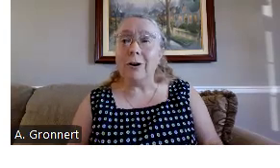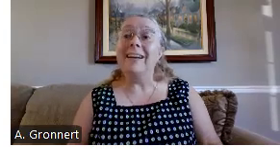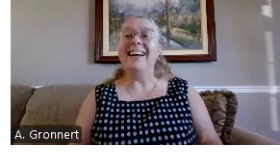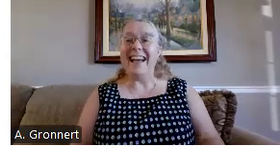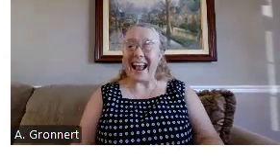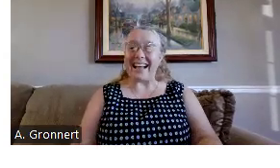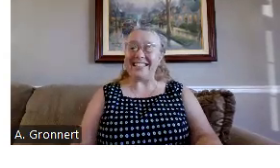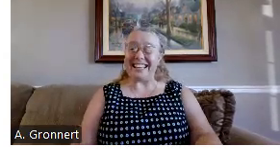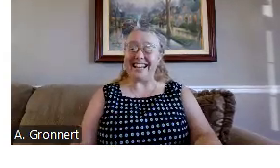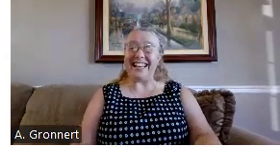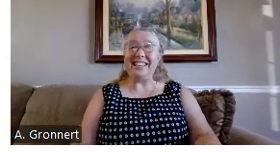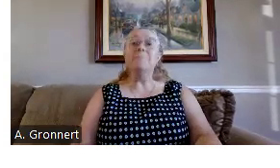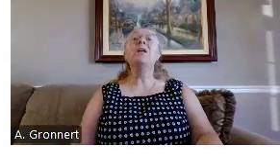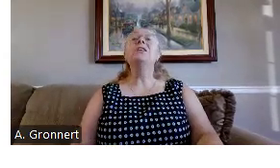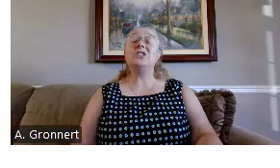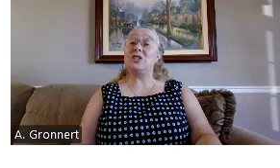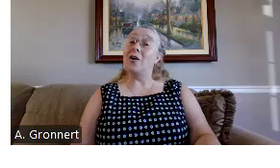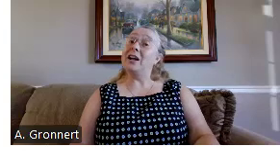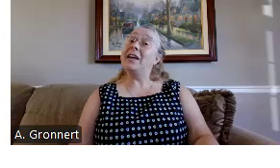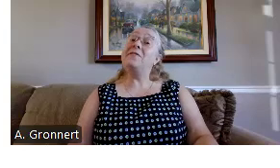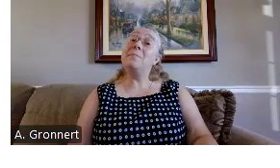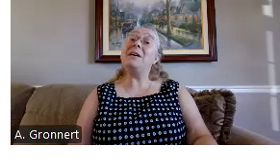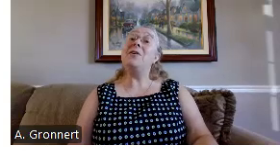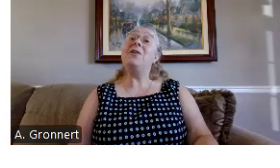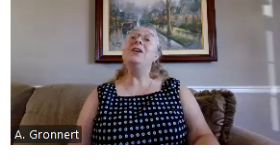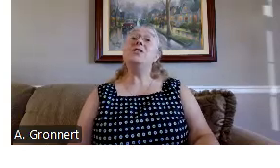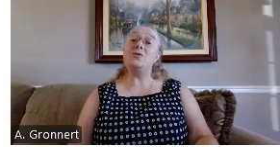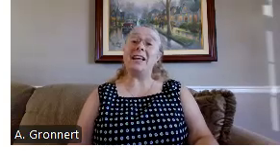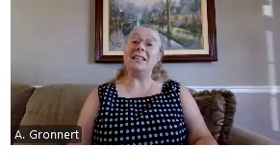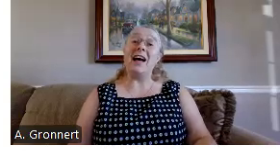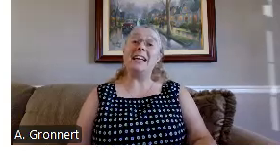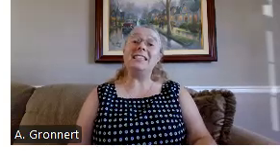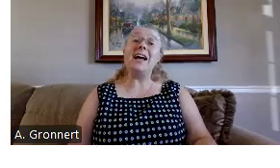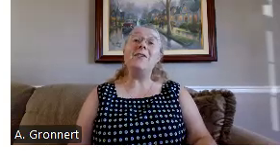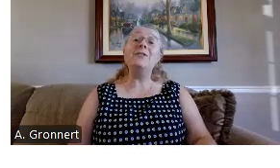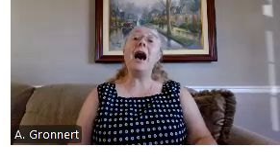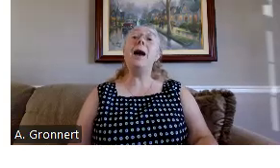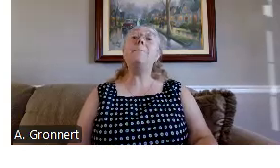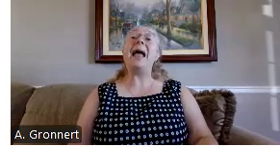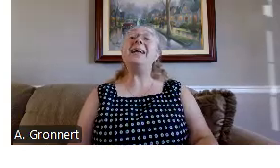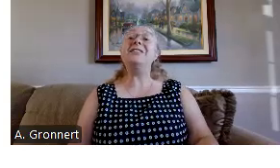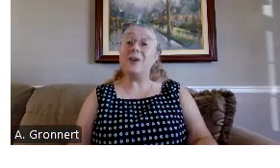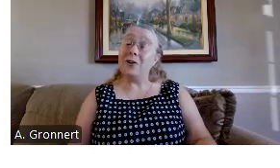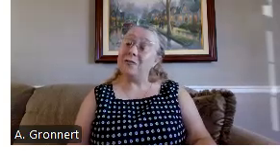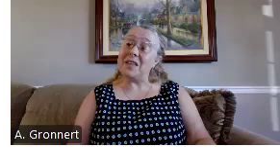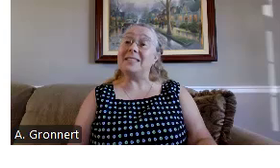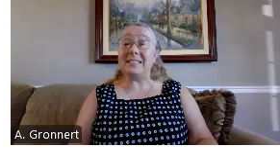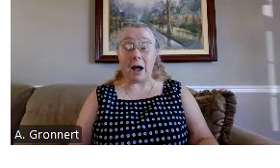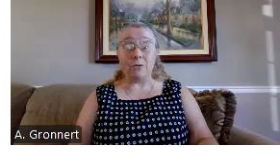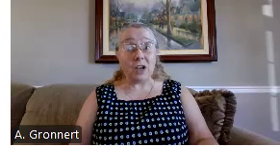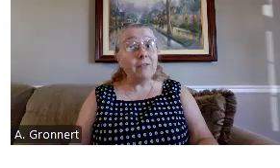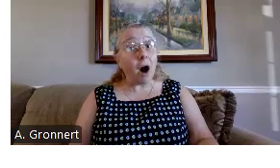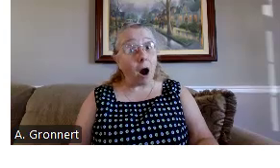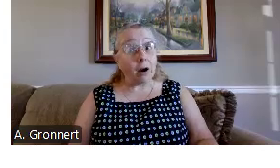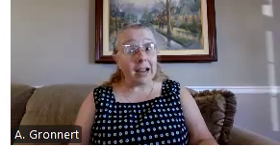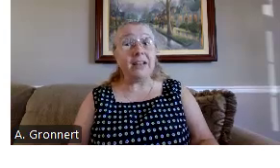R. And again, start in the middle, straight line down, up and a curve. The